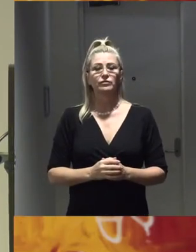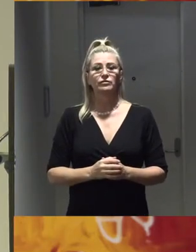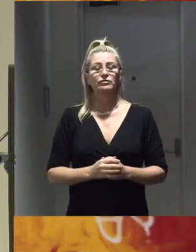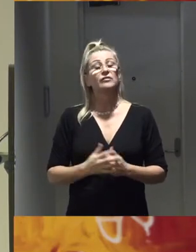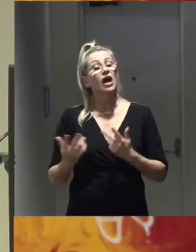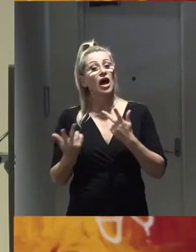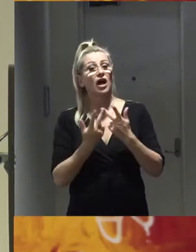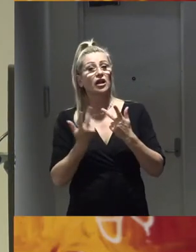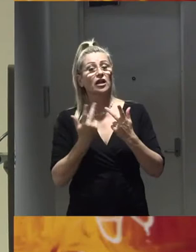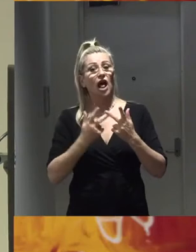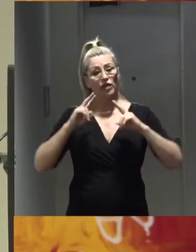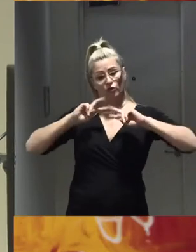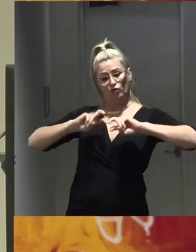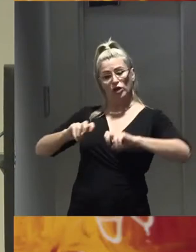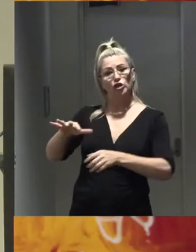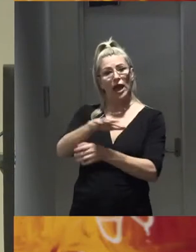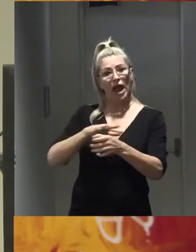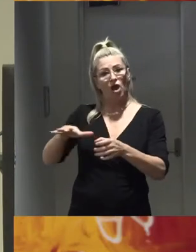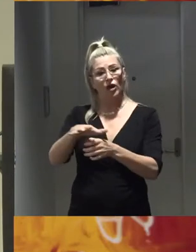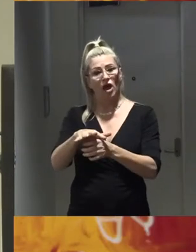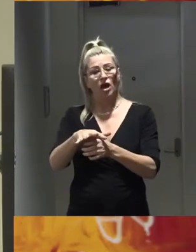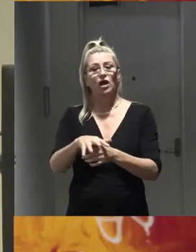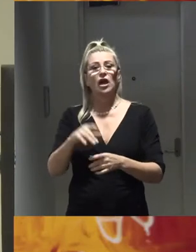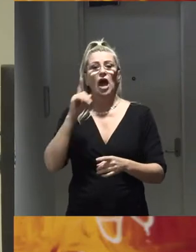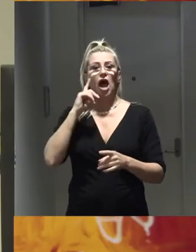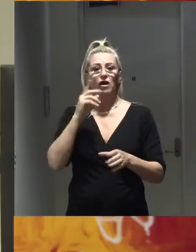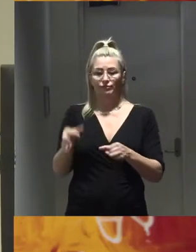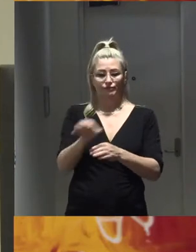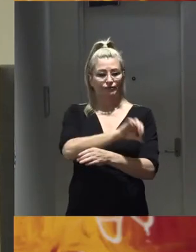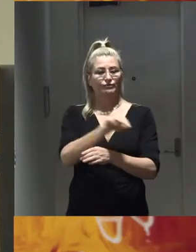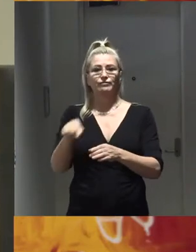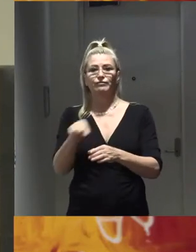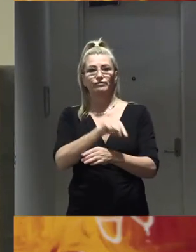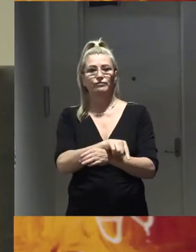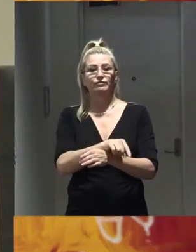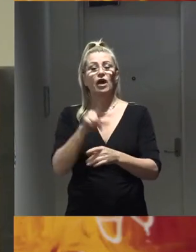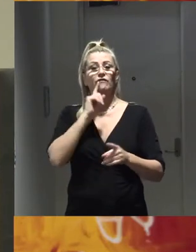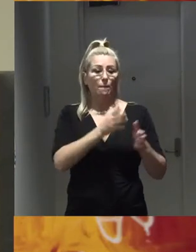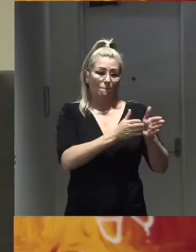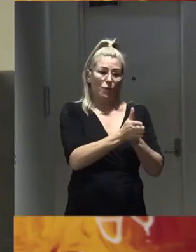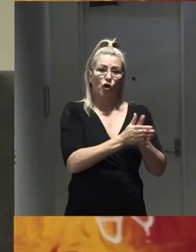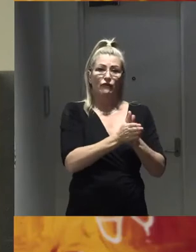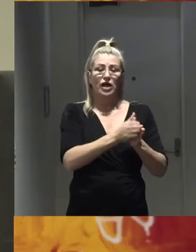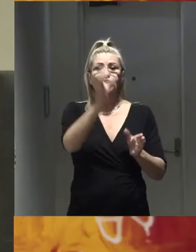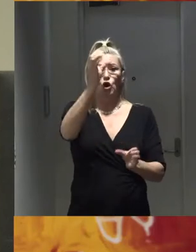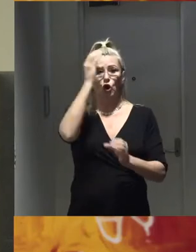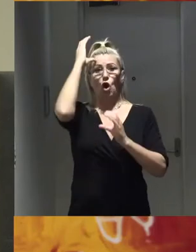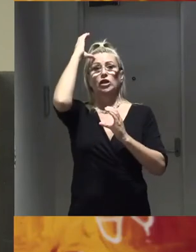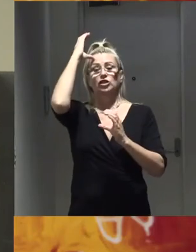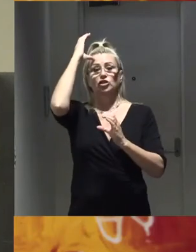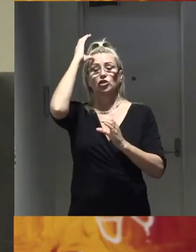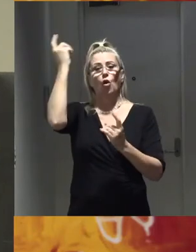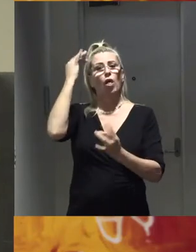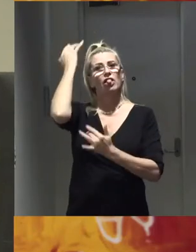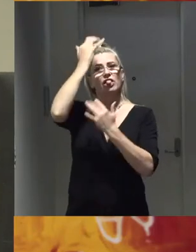Another main line of study has been the interplay between motivation, cognition, or